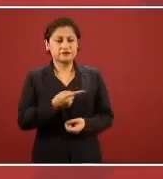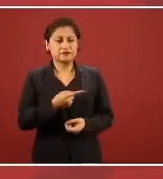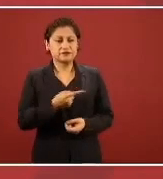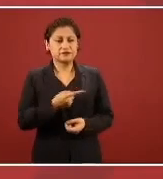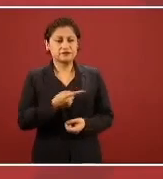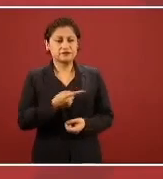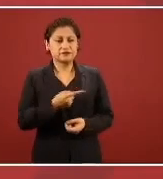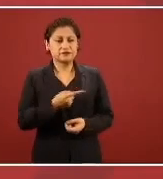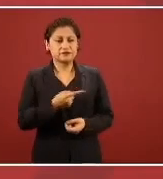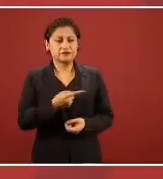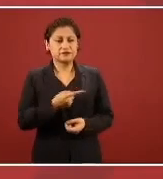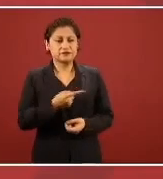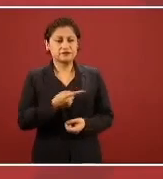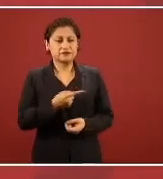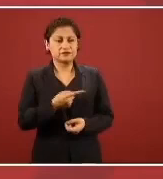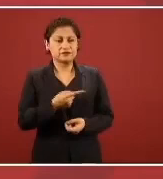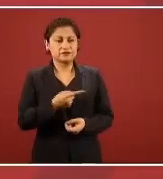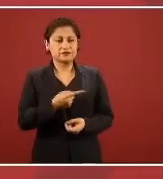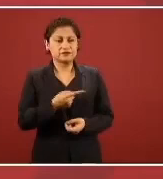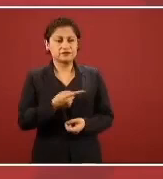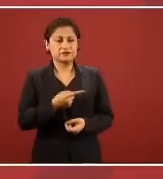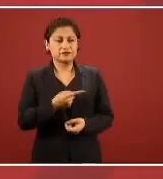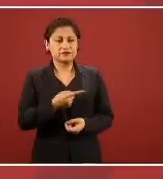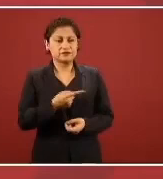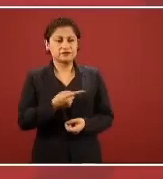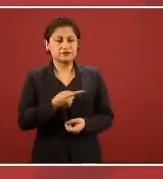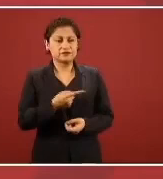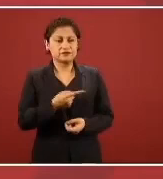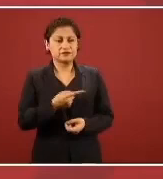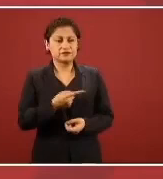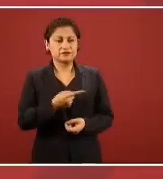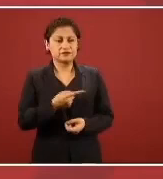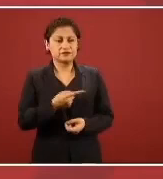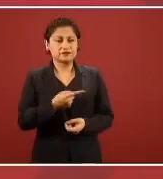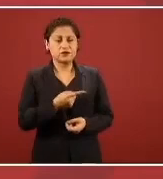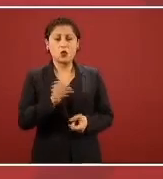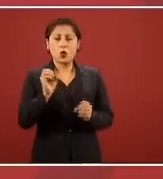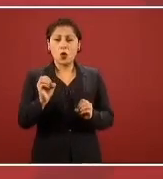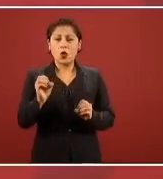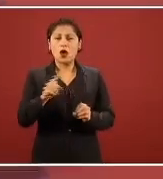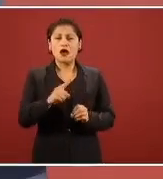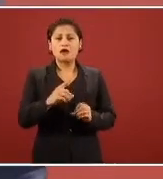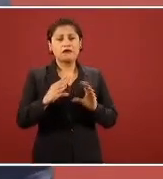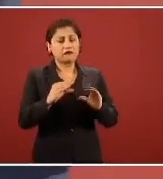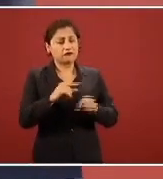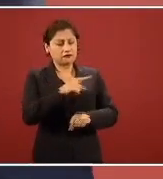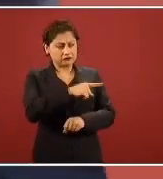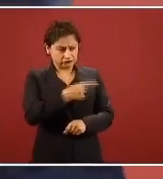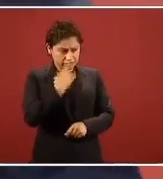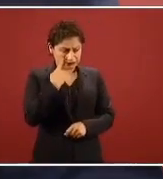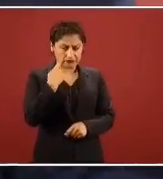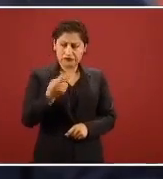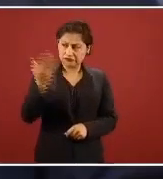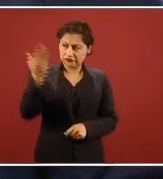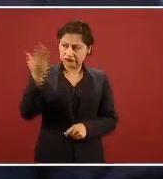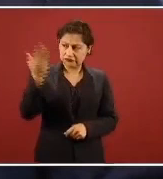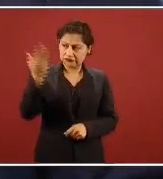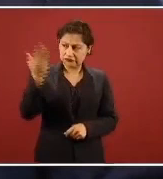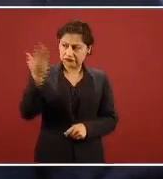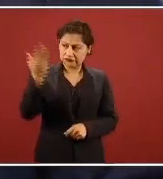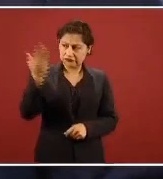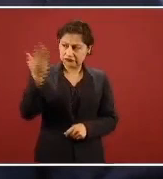you could grow up. And when you get big, you can be like Mr. So-and-so. Un reverendo ladrón.